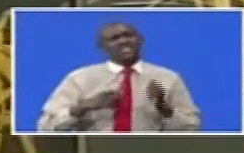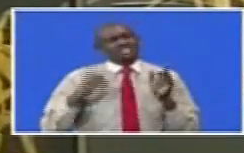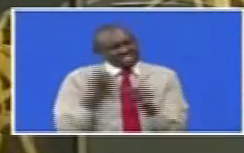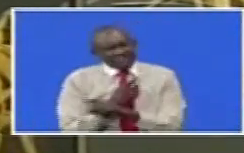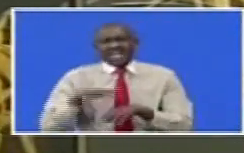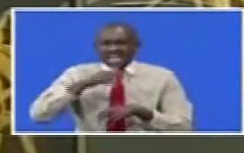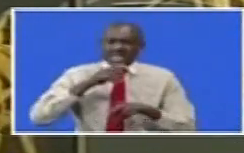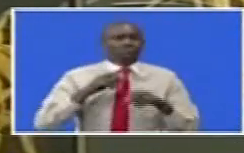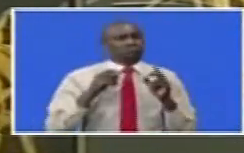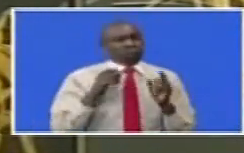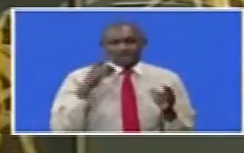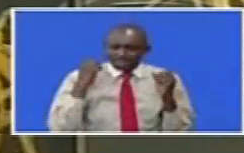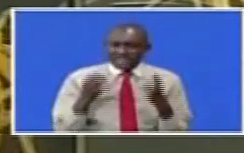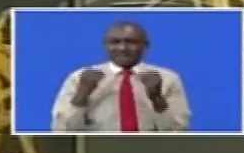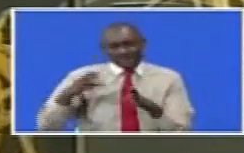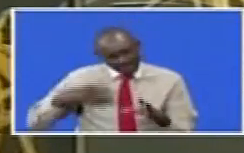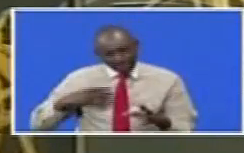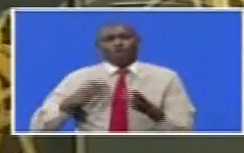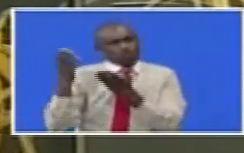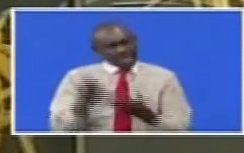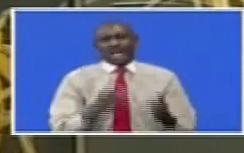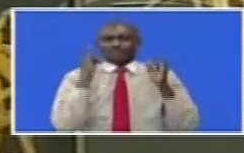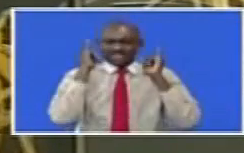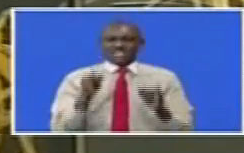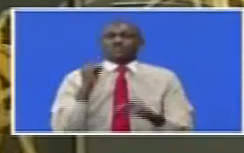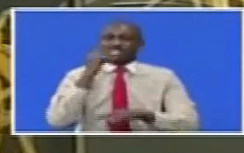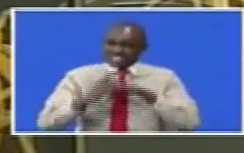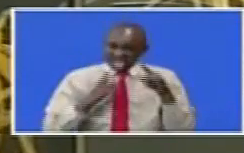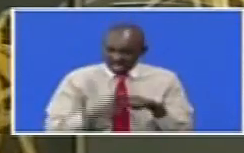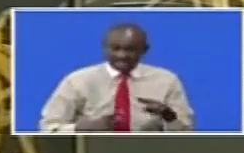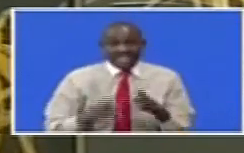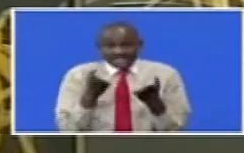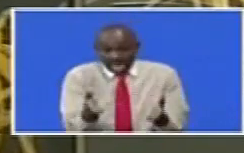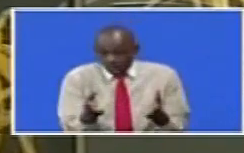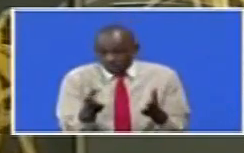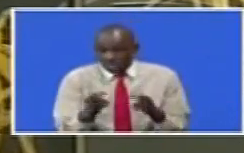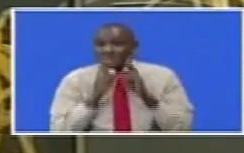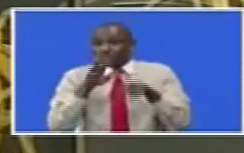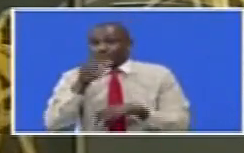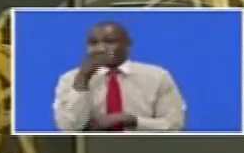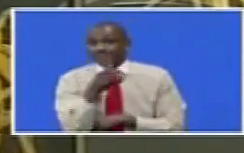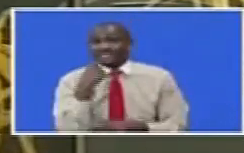entertainment, were the hallmark of the New Year celebrations. Our Coast reporter John Juma tells us more.